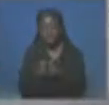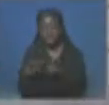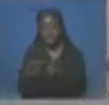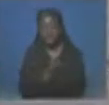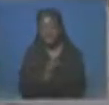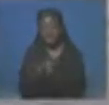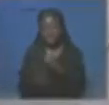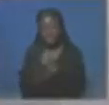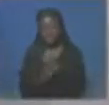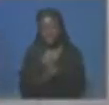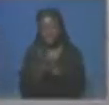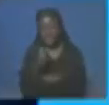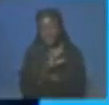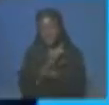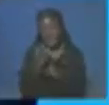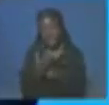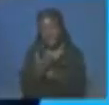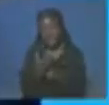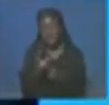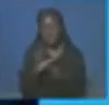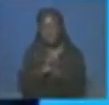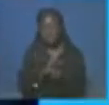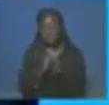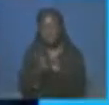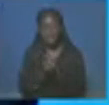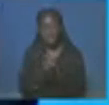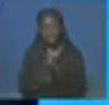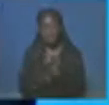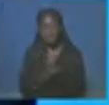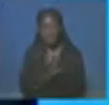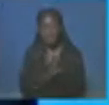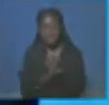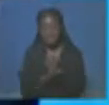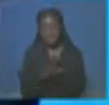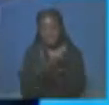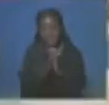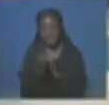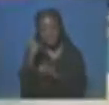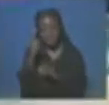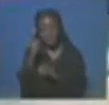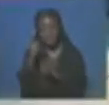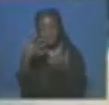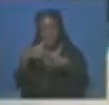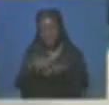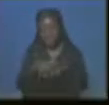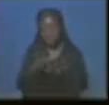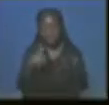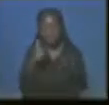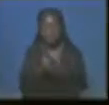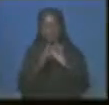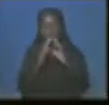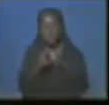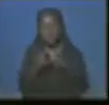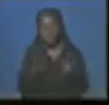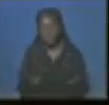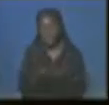change. IDB Country Representative Daniela Marquise called for an integrated approach in order to respond effectively to the challenges